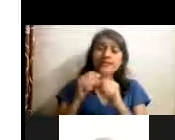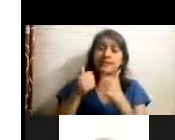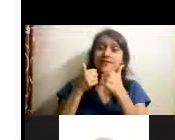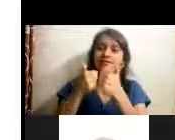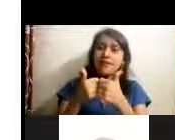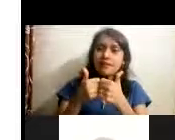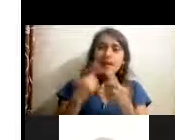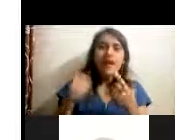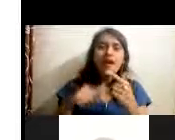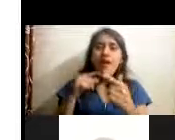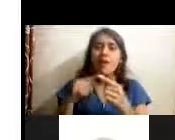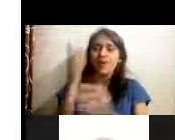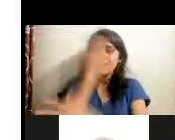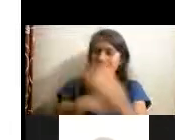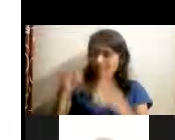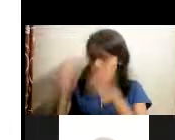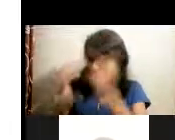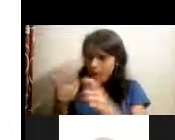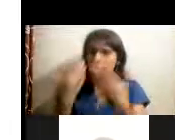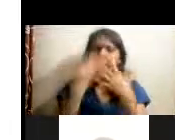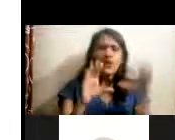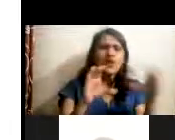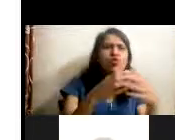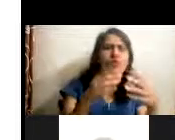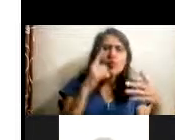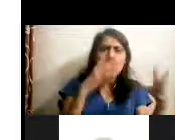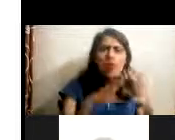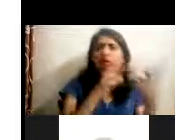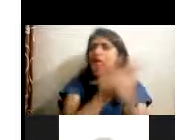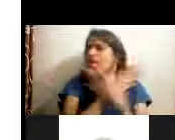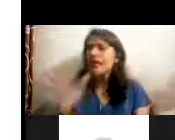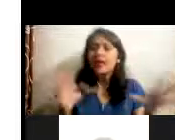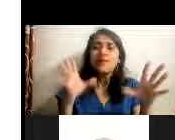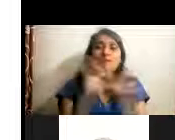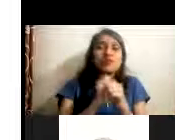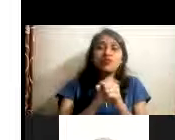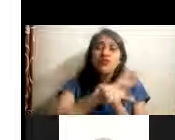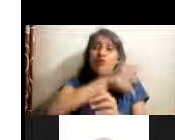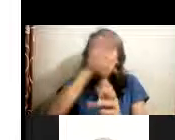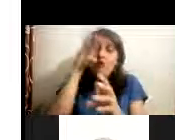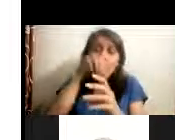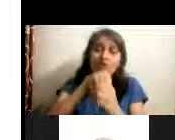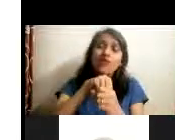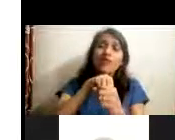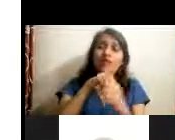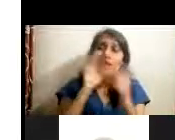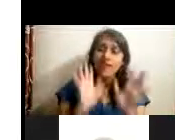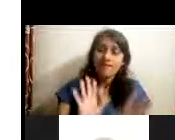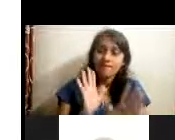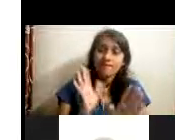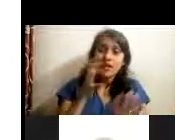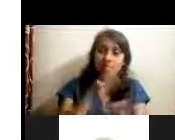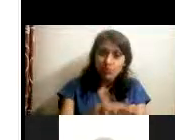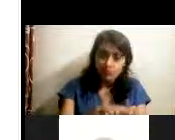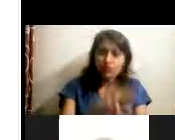then people with disabilities or any other marginalized groups should be included. So that is why goal 3 goal